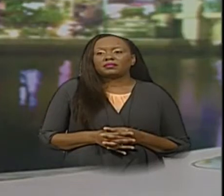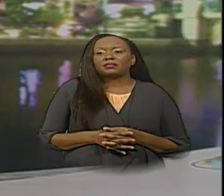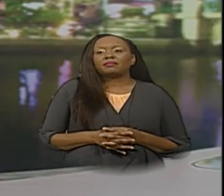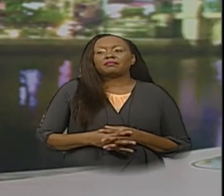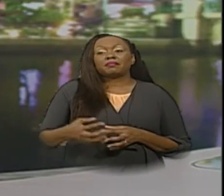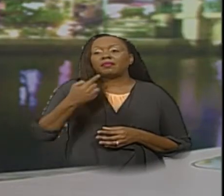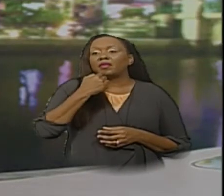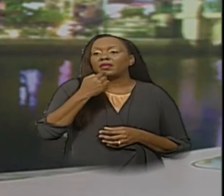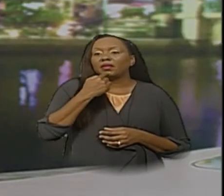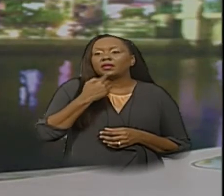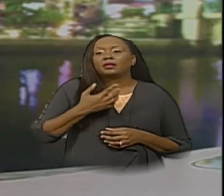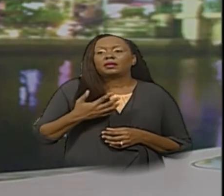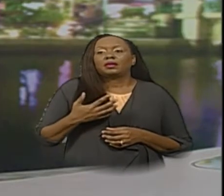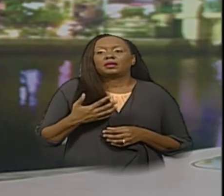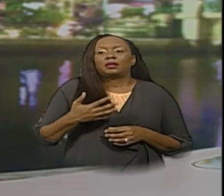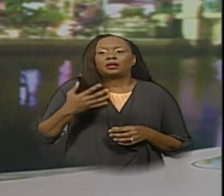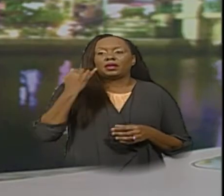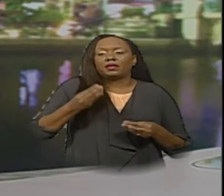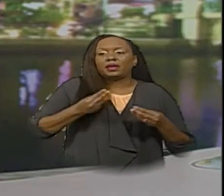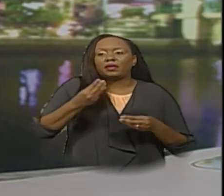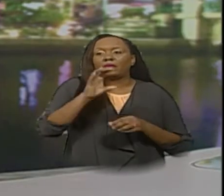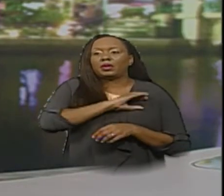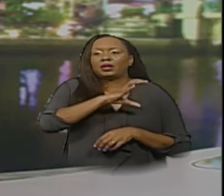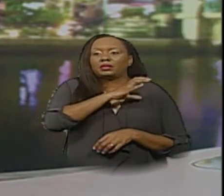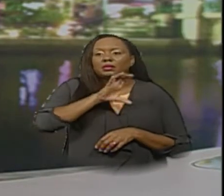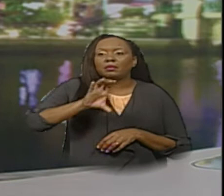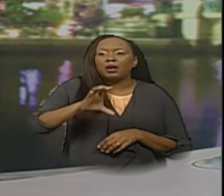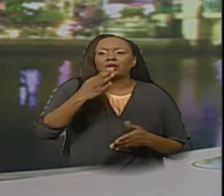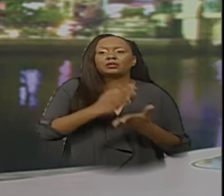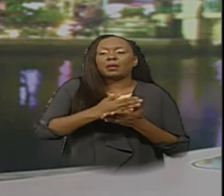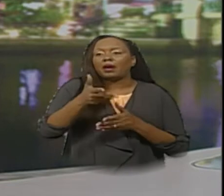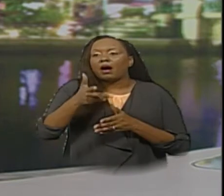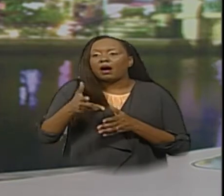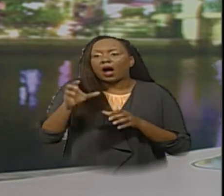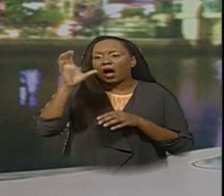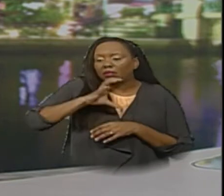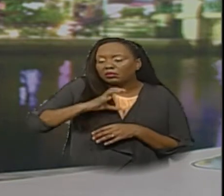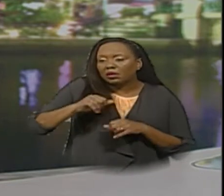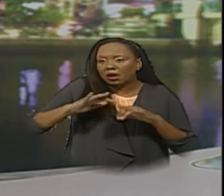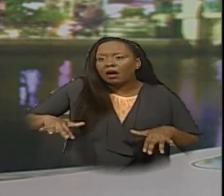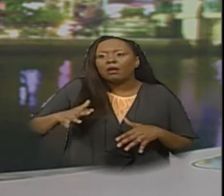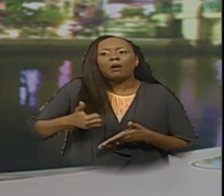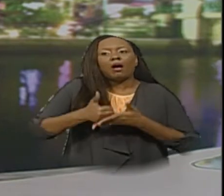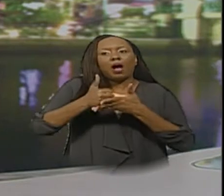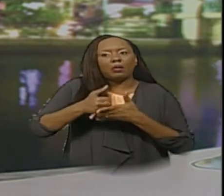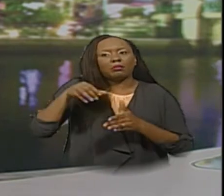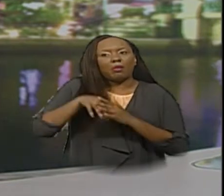Labour Minister says making police stop and searches lawful will go a long way towards crime prevention.